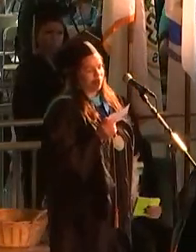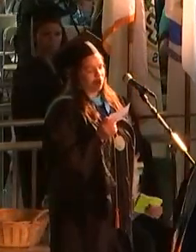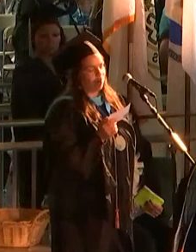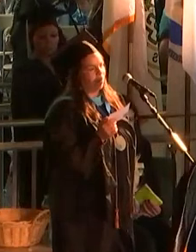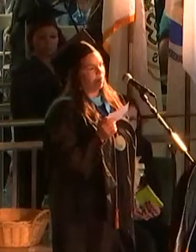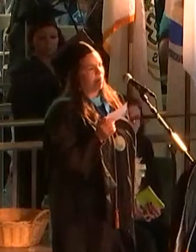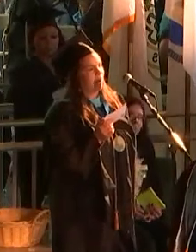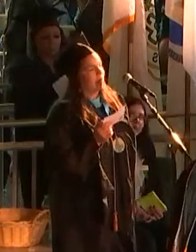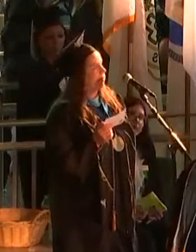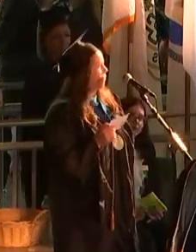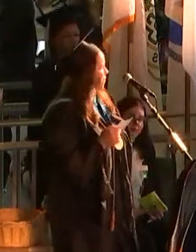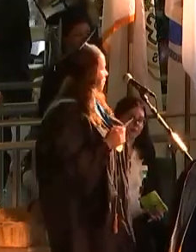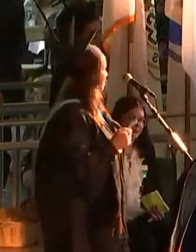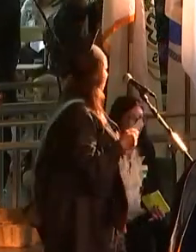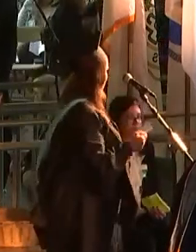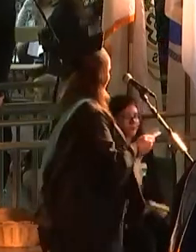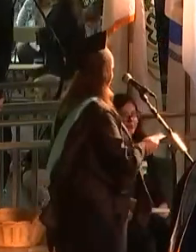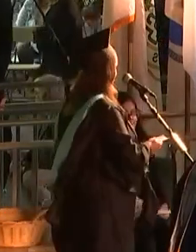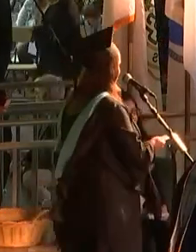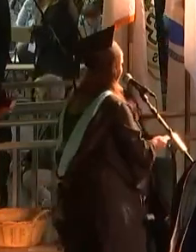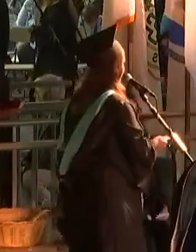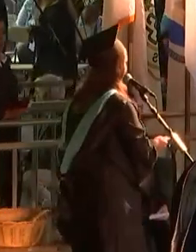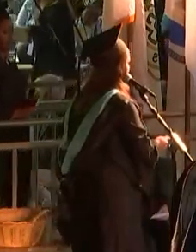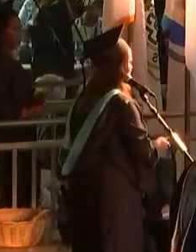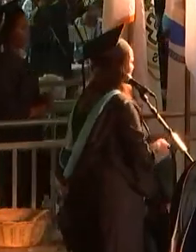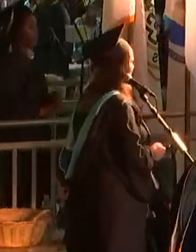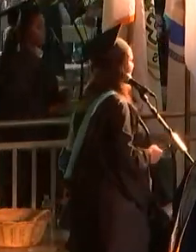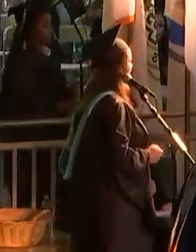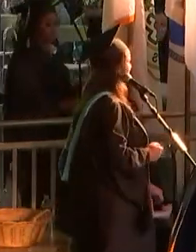Joanna Maribel Maynott.